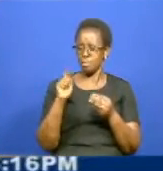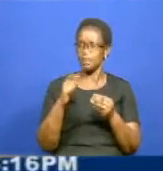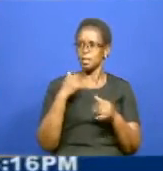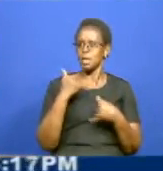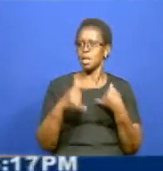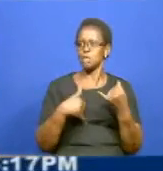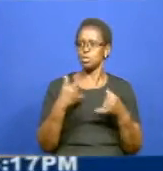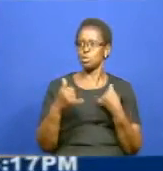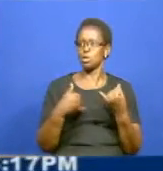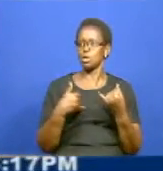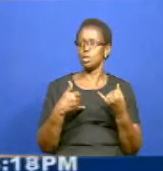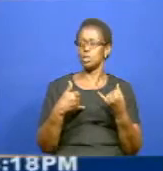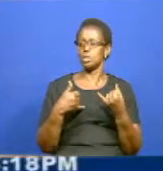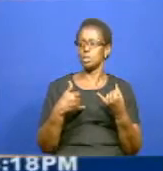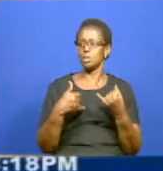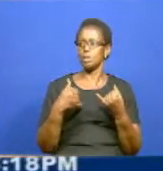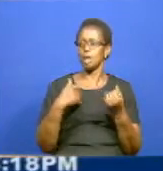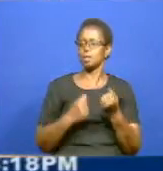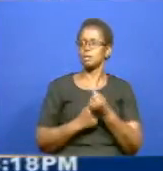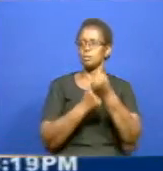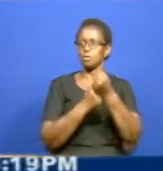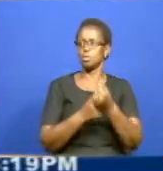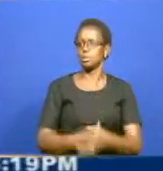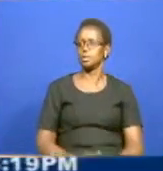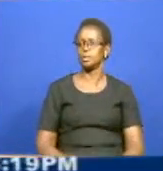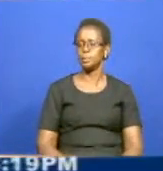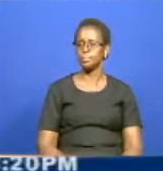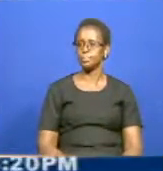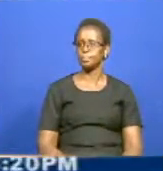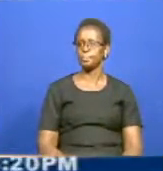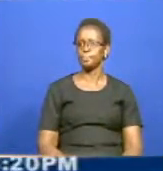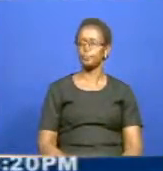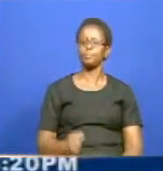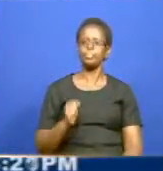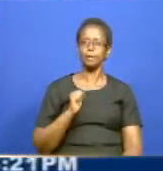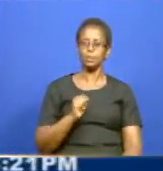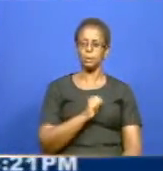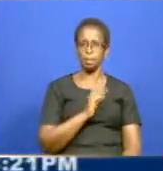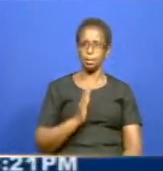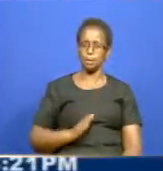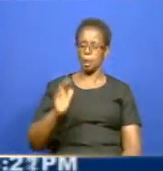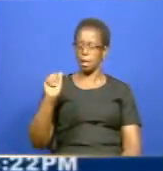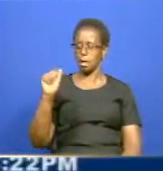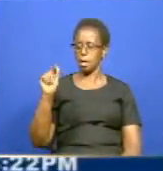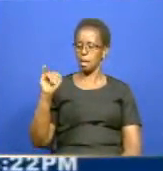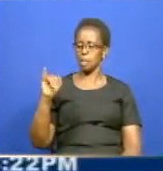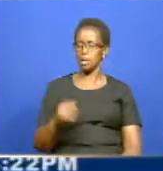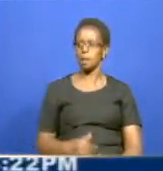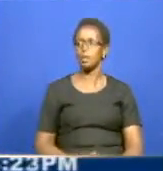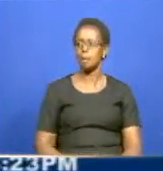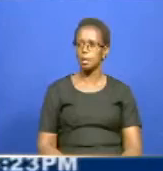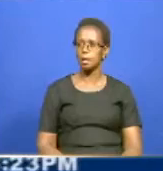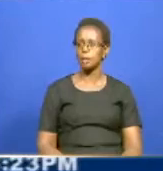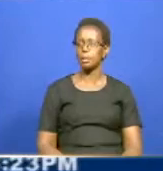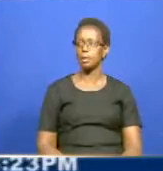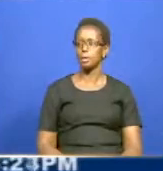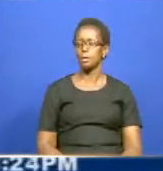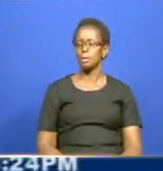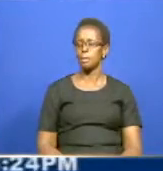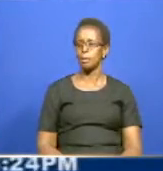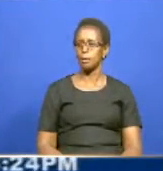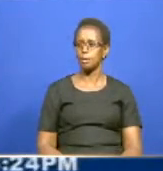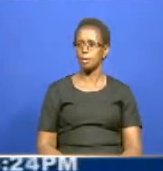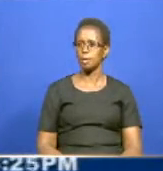tourism in this country. I support. Senator Ali Abdullahi, what's your intervention? Mr. Speaker, sir, I just wanted to